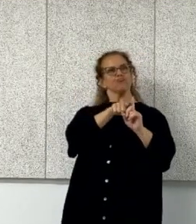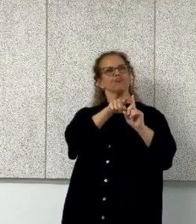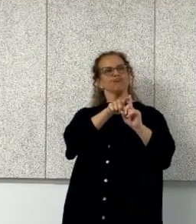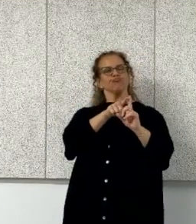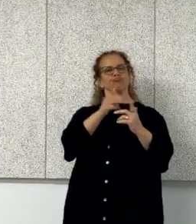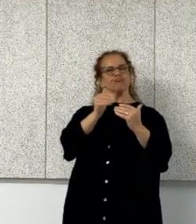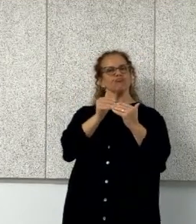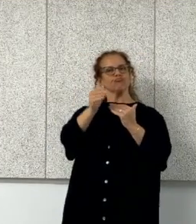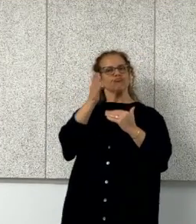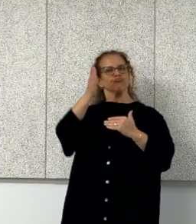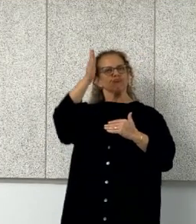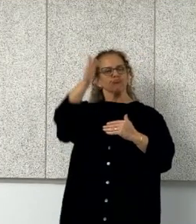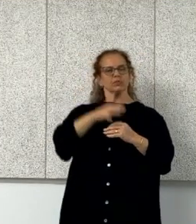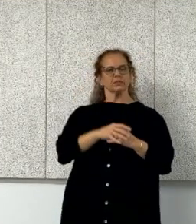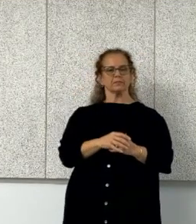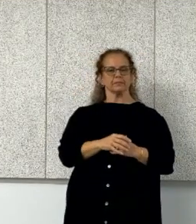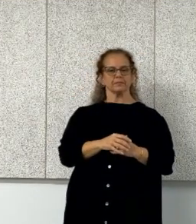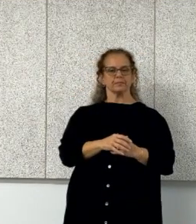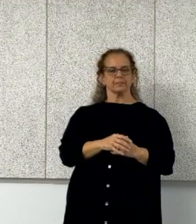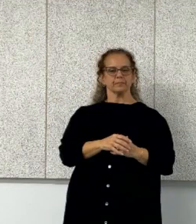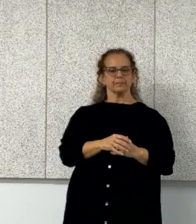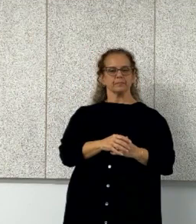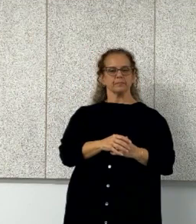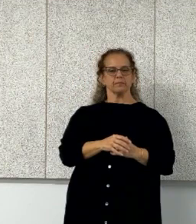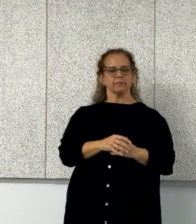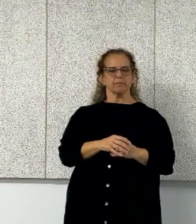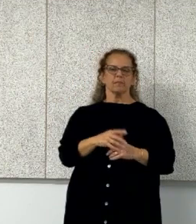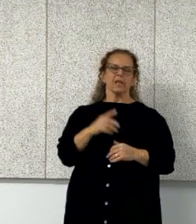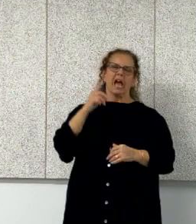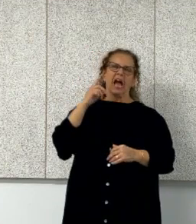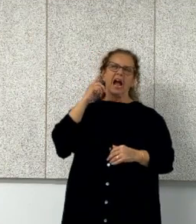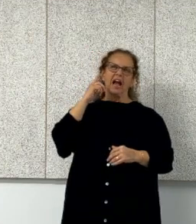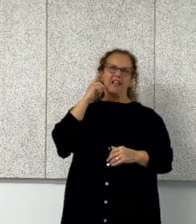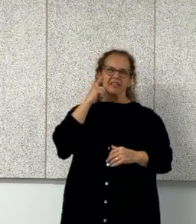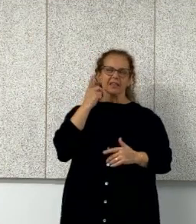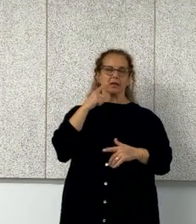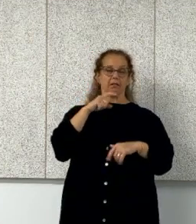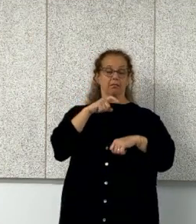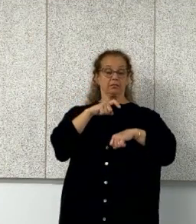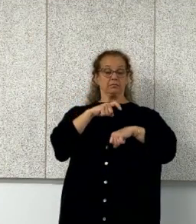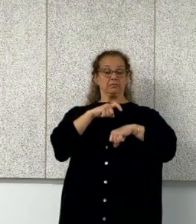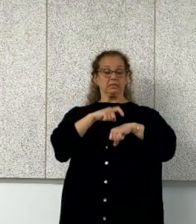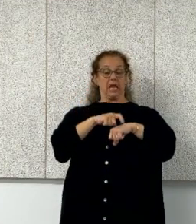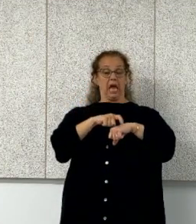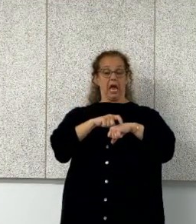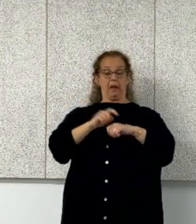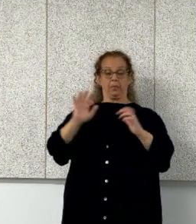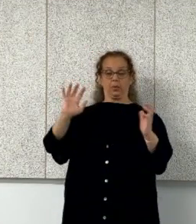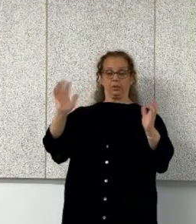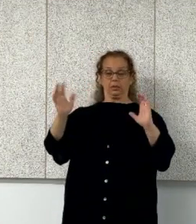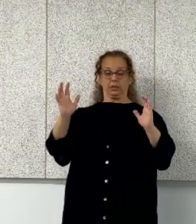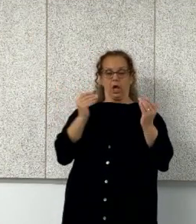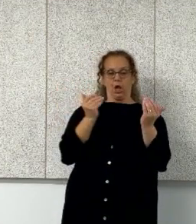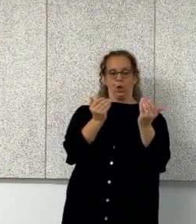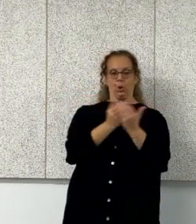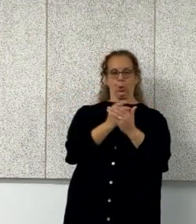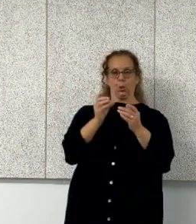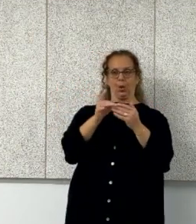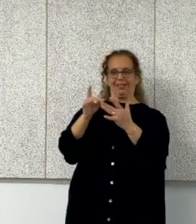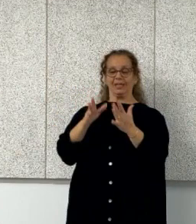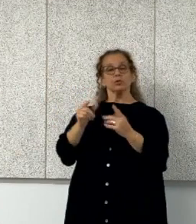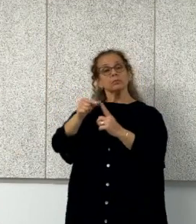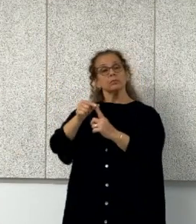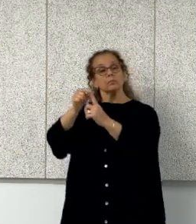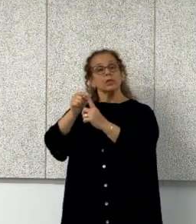think it's unfortunate that the time frame by which we are assessing the tenures of new leaders, particularly leaders of color, but